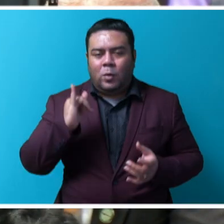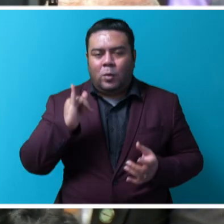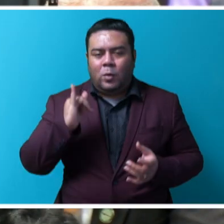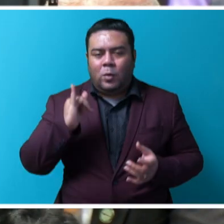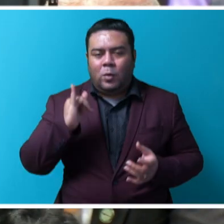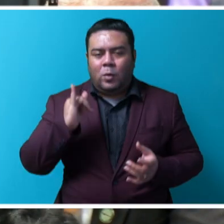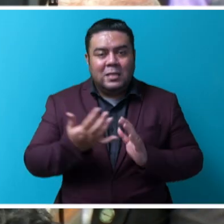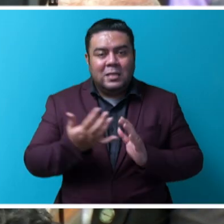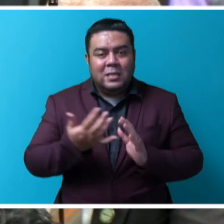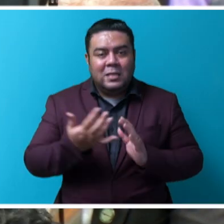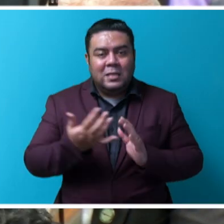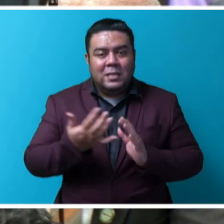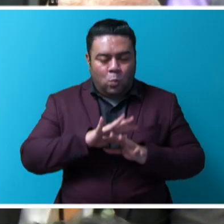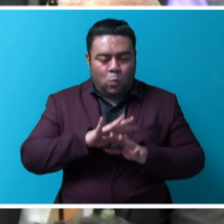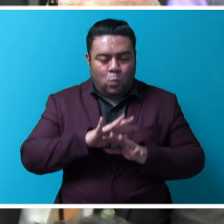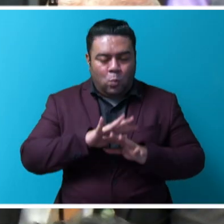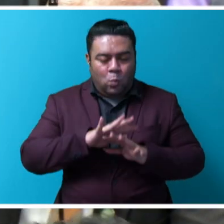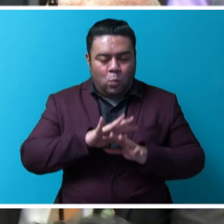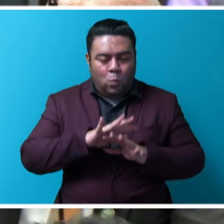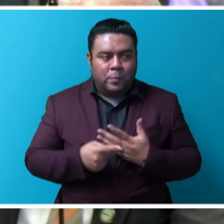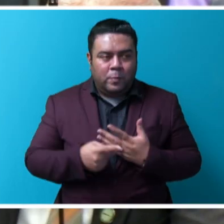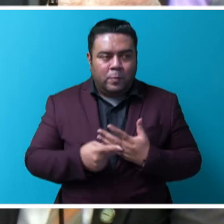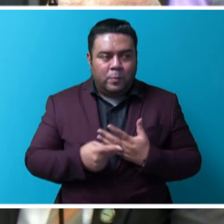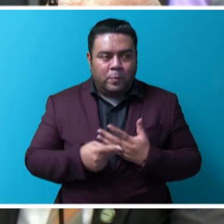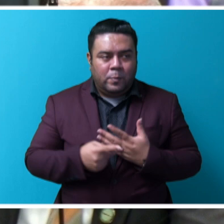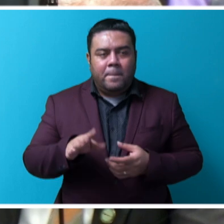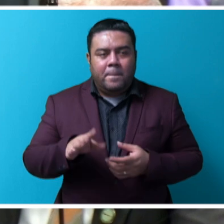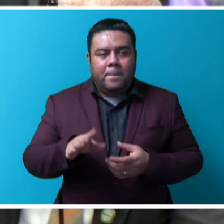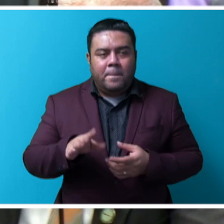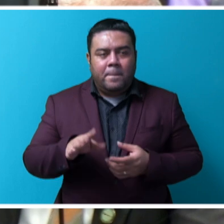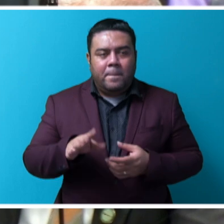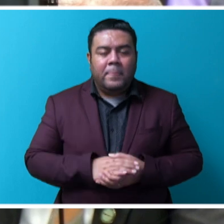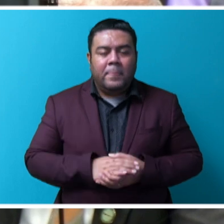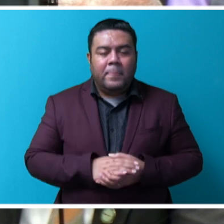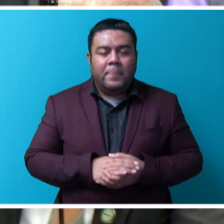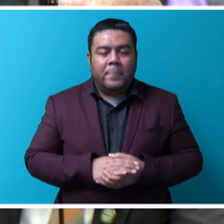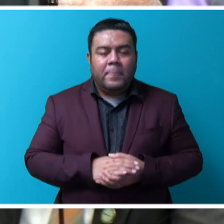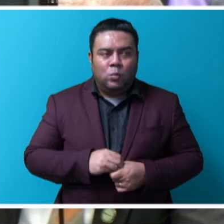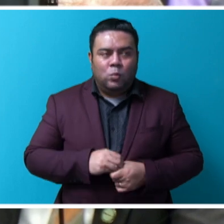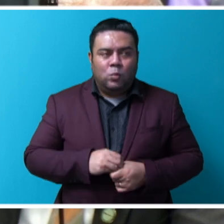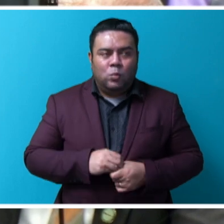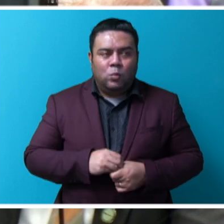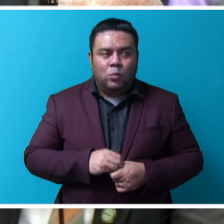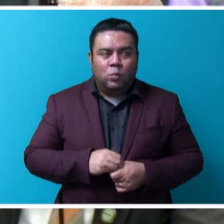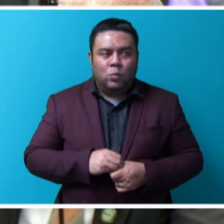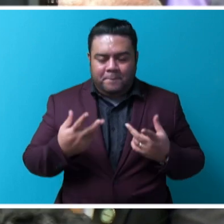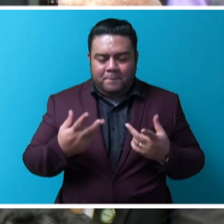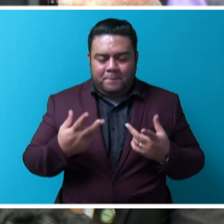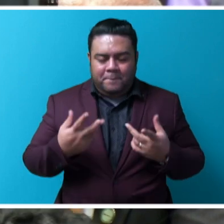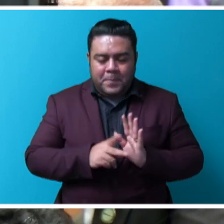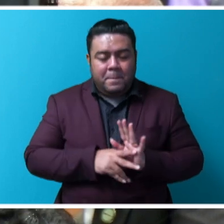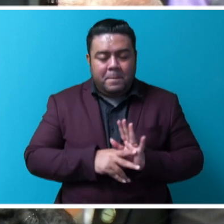our updated NDC, one that is backed by implementation plan. Mr. Speaker, sir, the Ministry